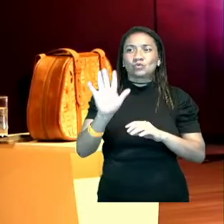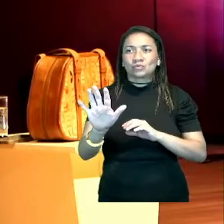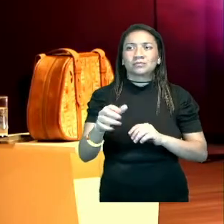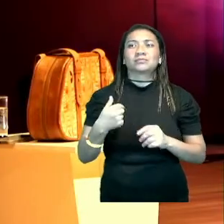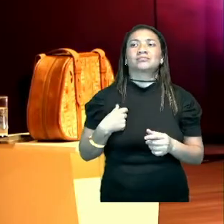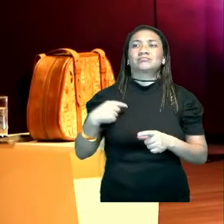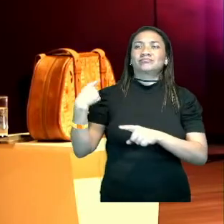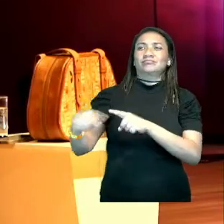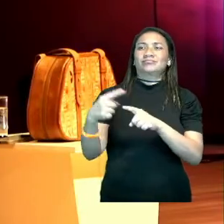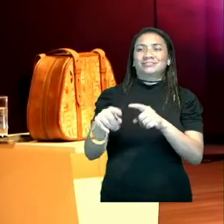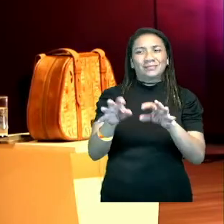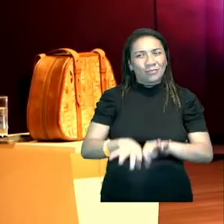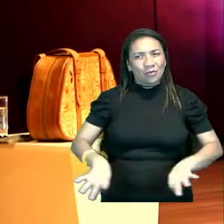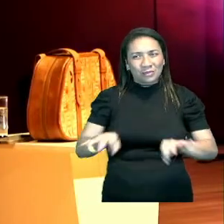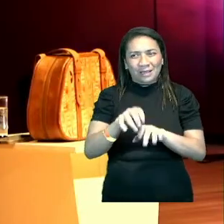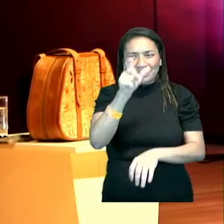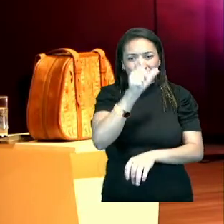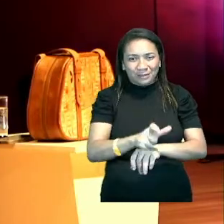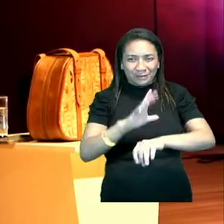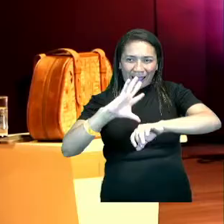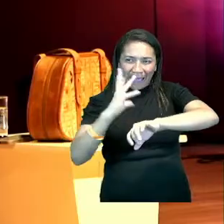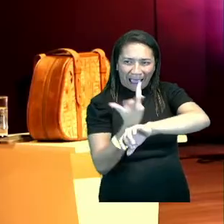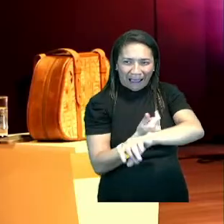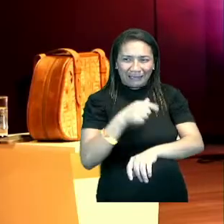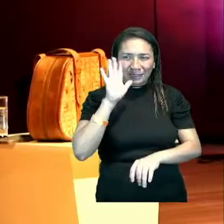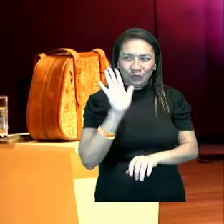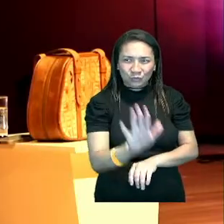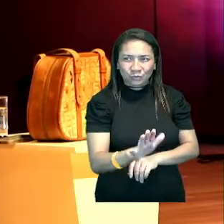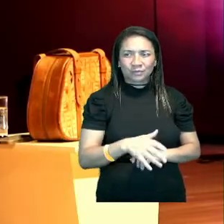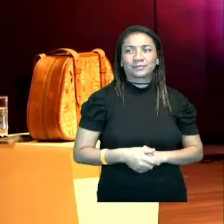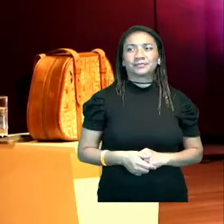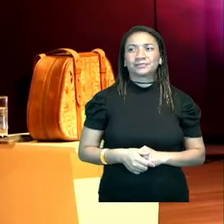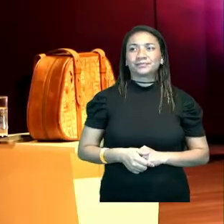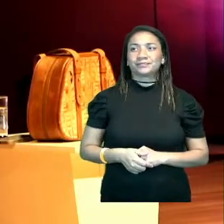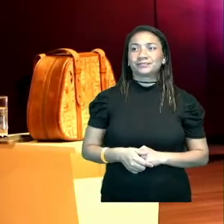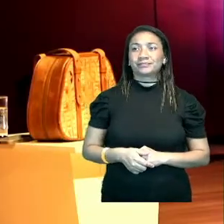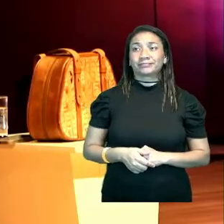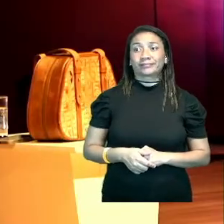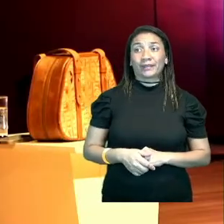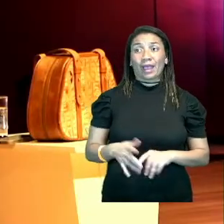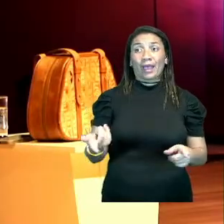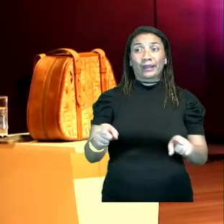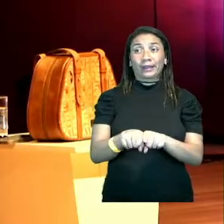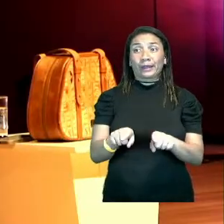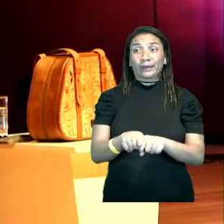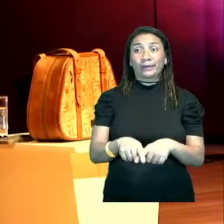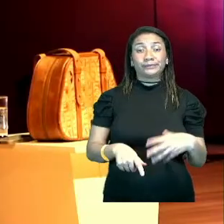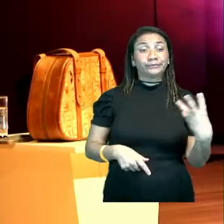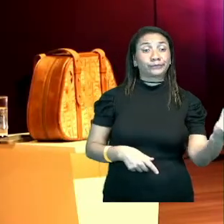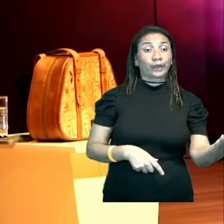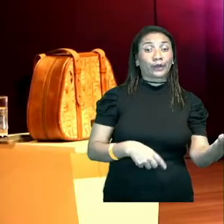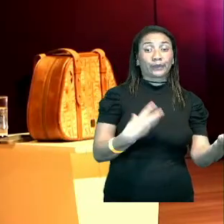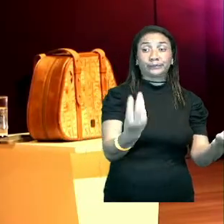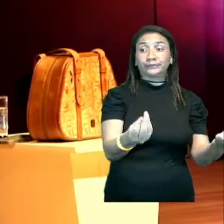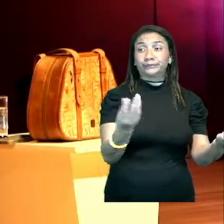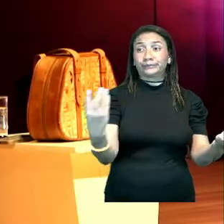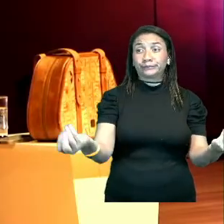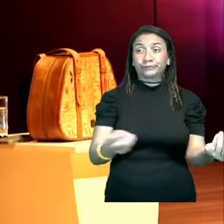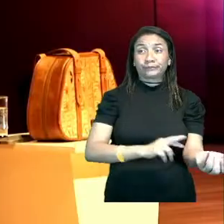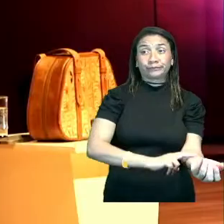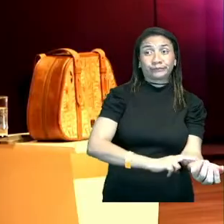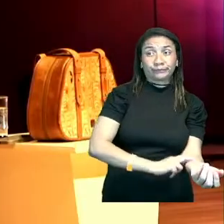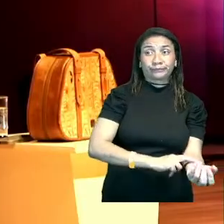not by categorizing them by racial group or period or place of